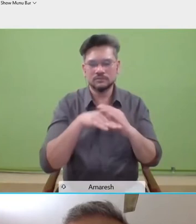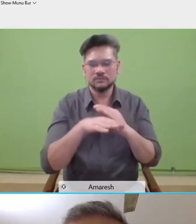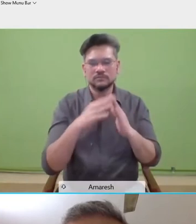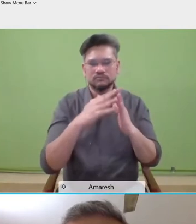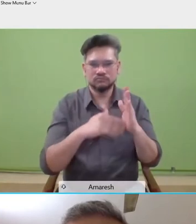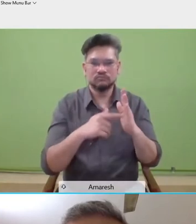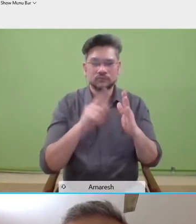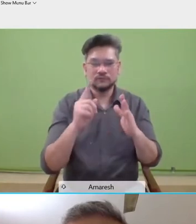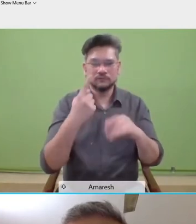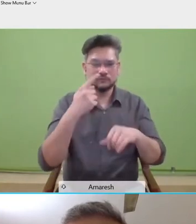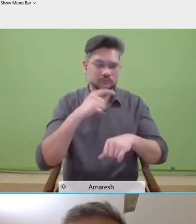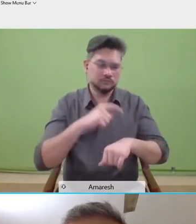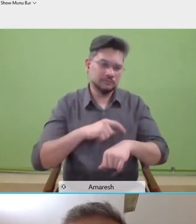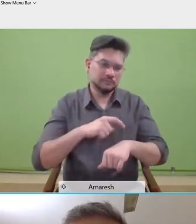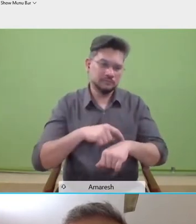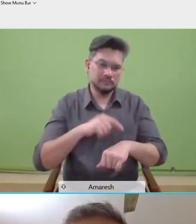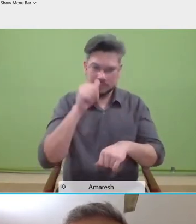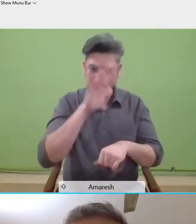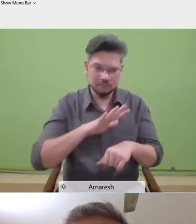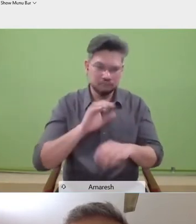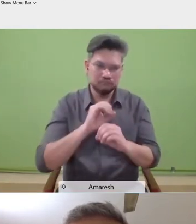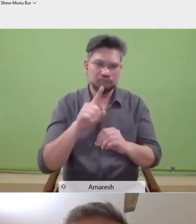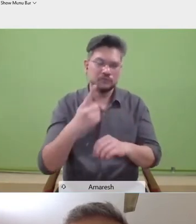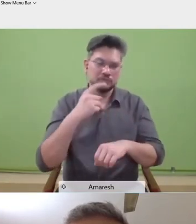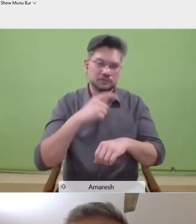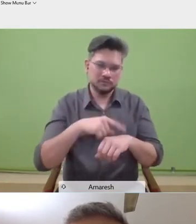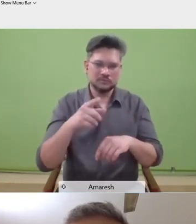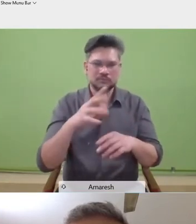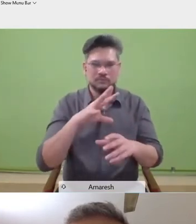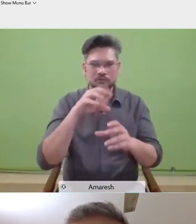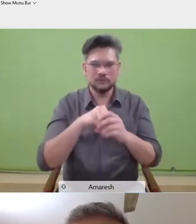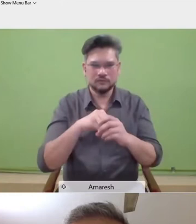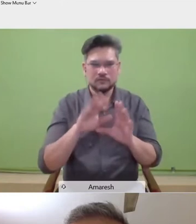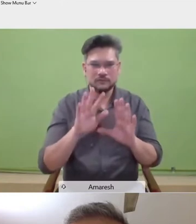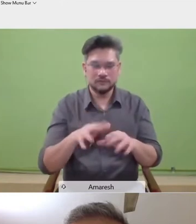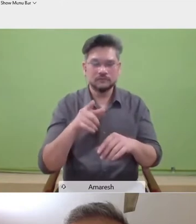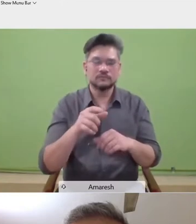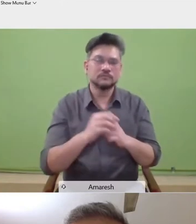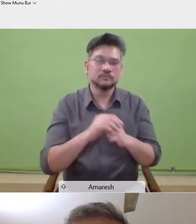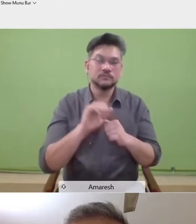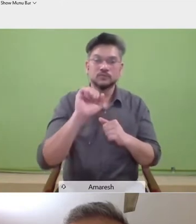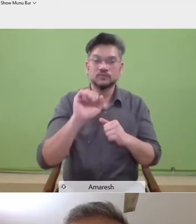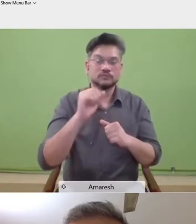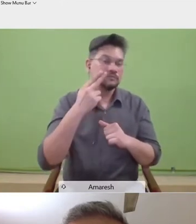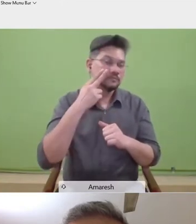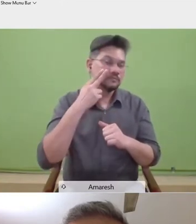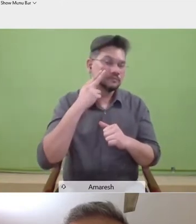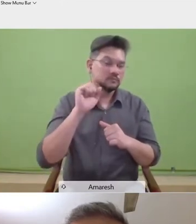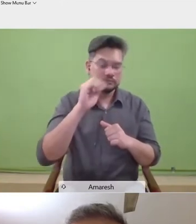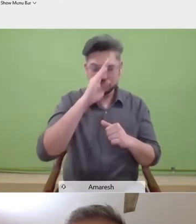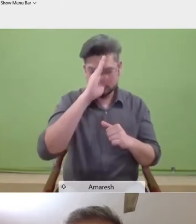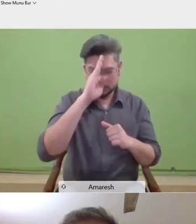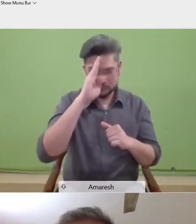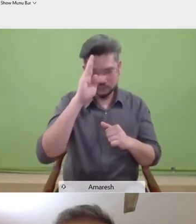and uh and he his academic engagements um cross